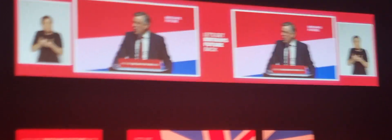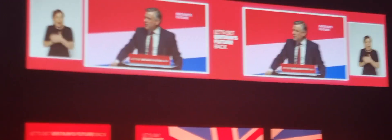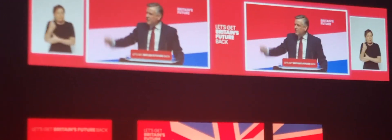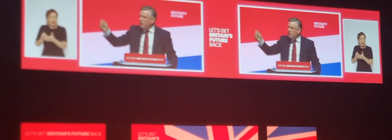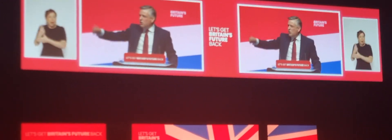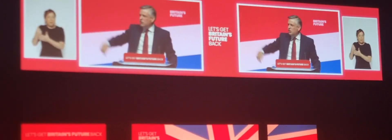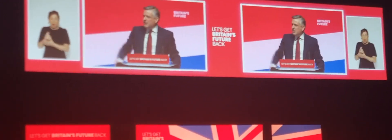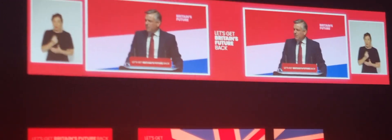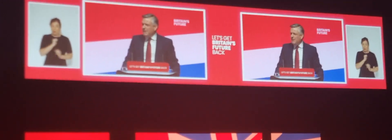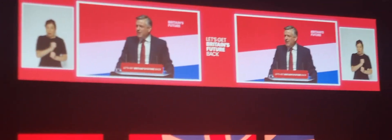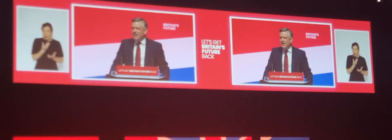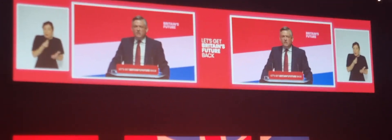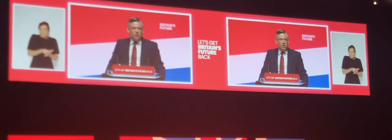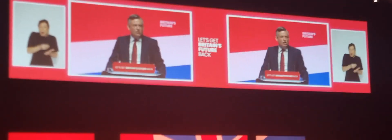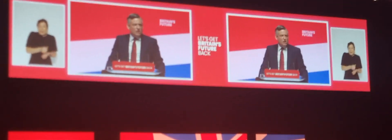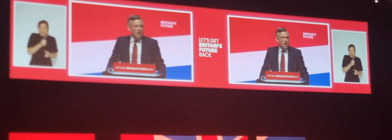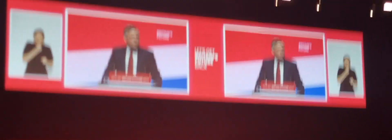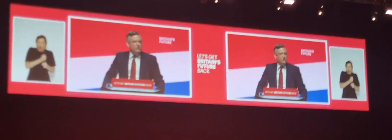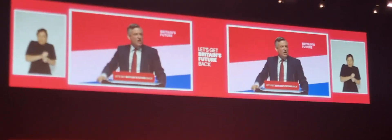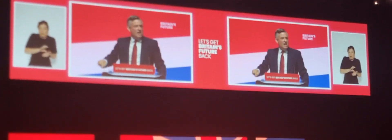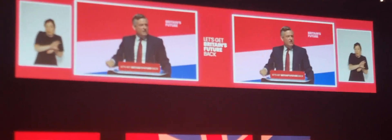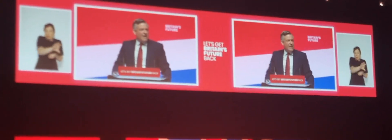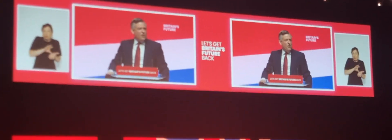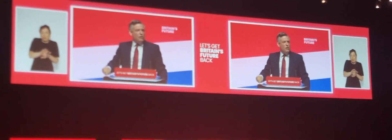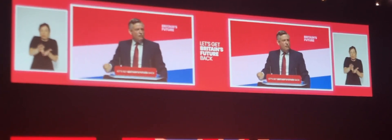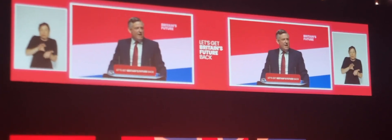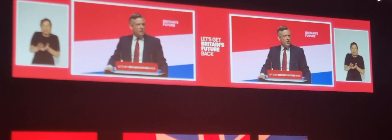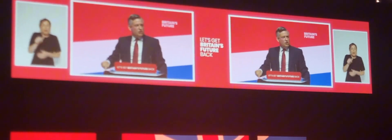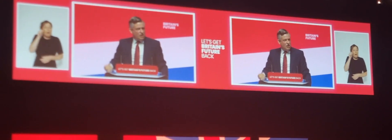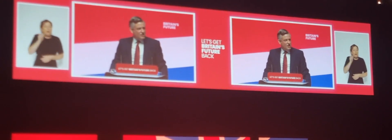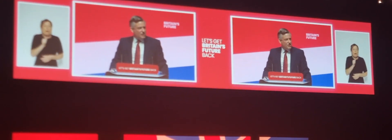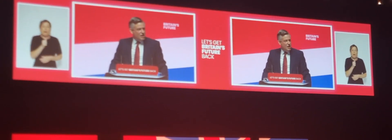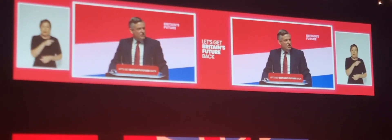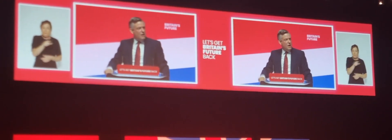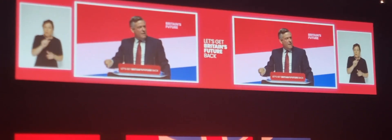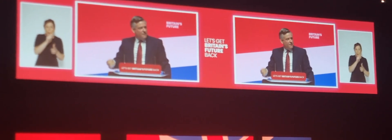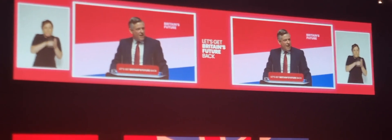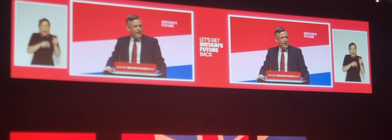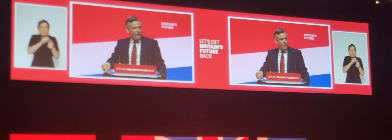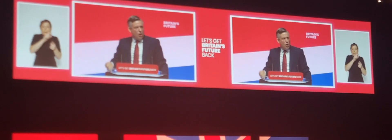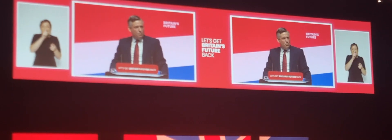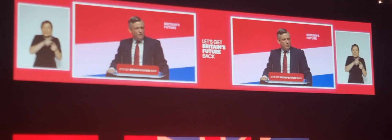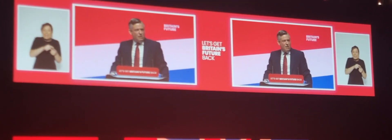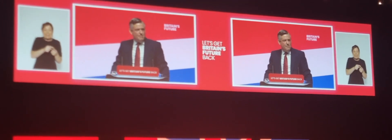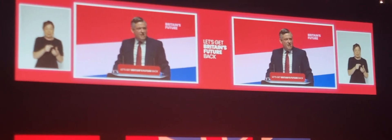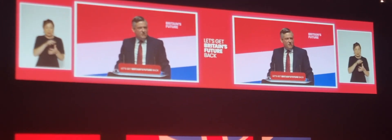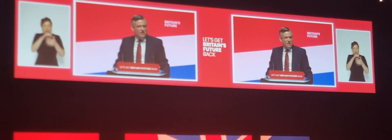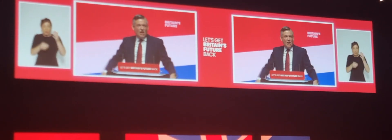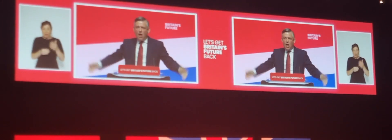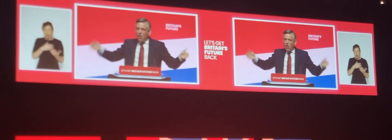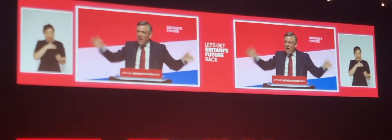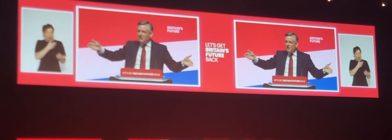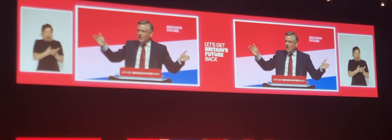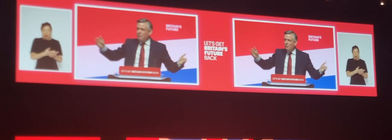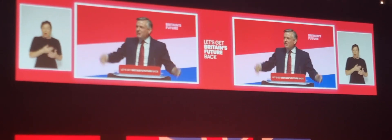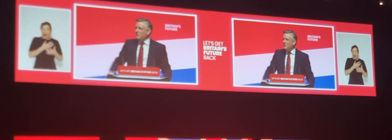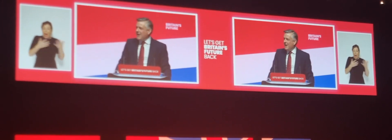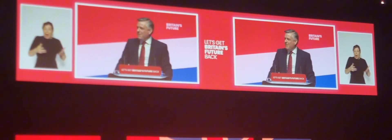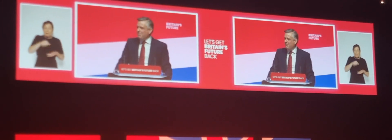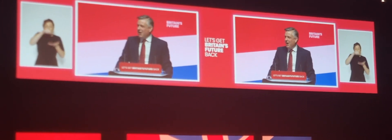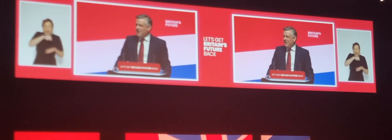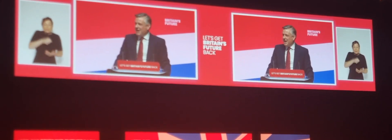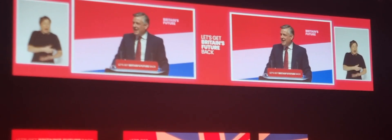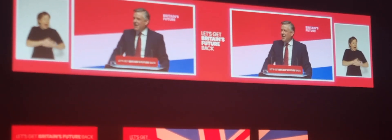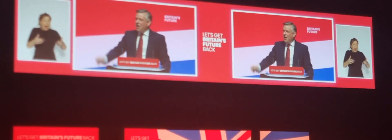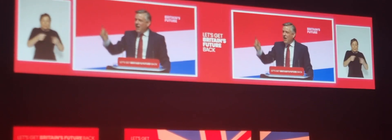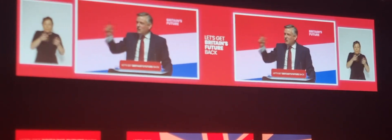Tory cronies for useless PPE and dodgy loans. 7 reckless chancellors. 5 hopeless prime ministers. That's the Britain they've